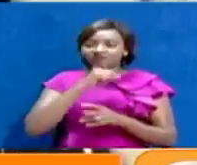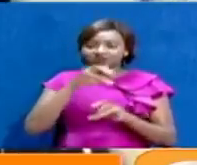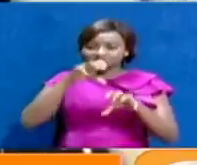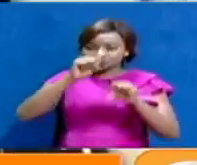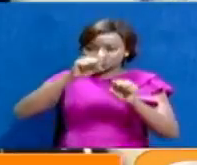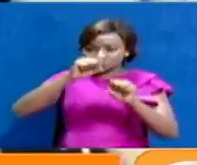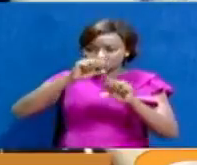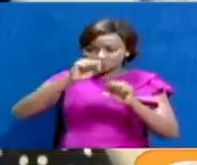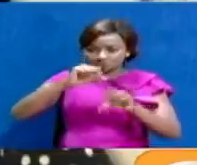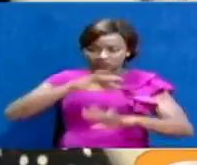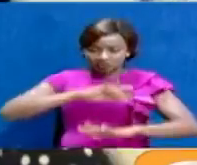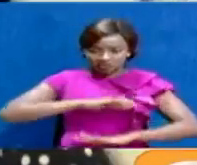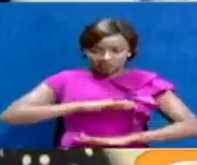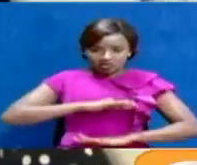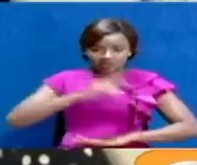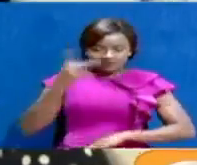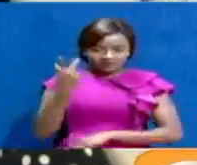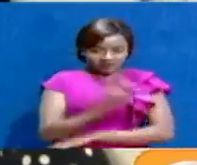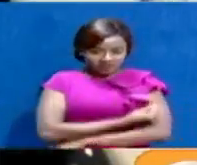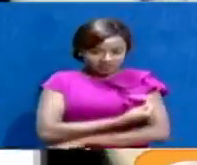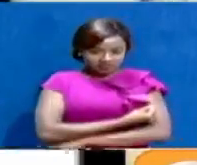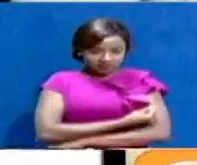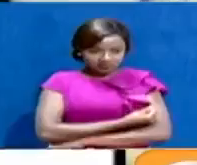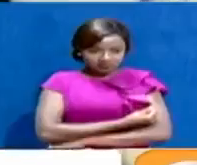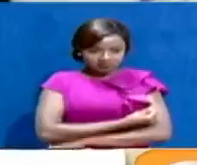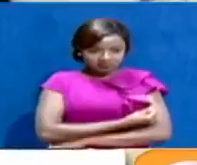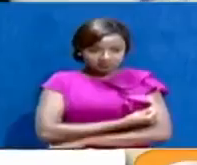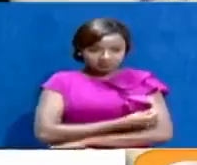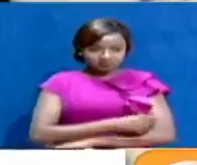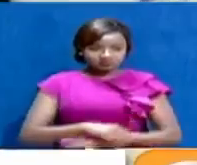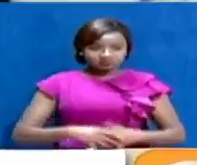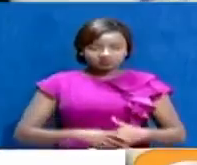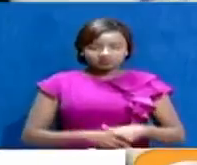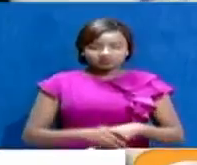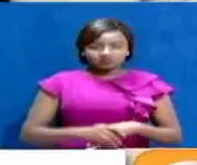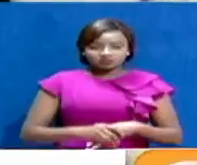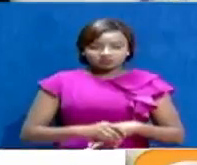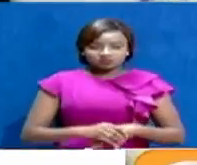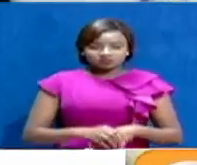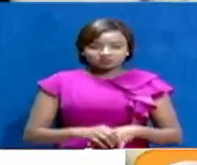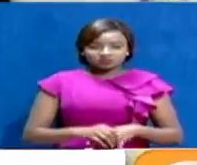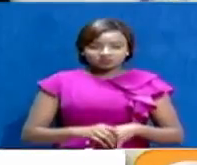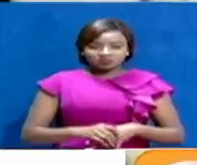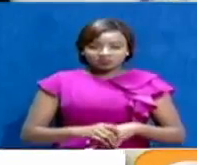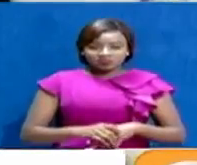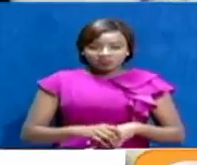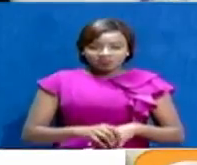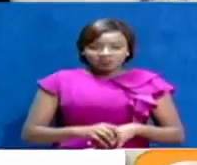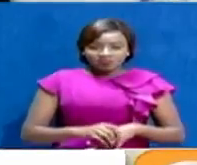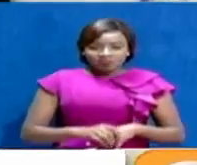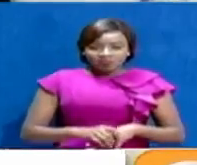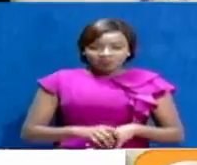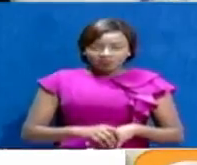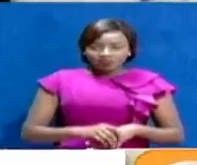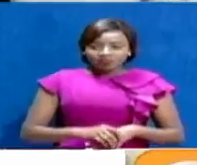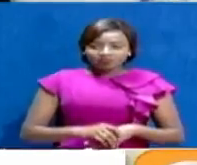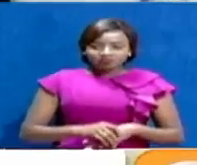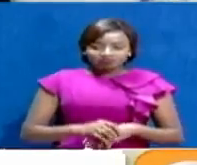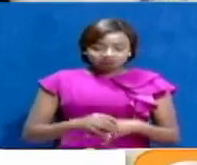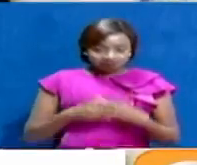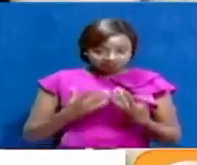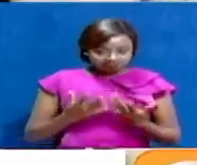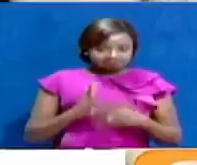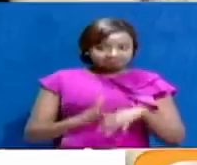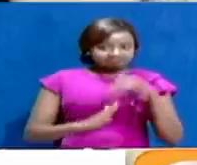of vaccine as the third phase 3 trials were coming out. So the main controversy, let's